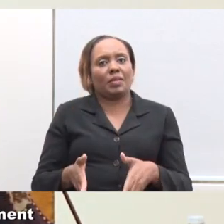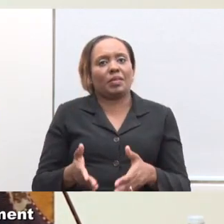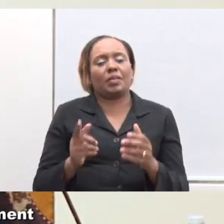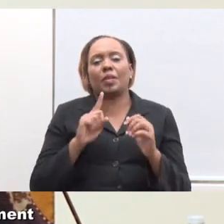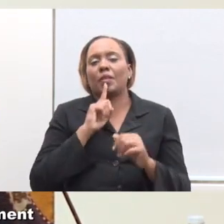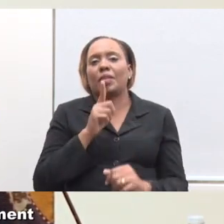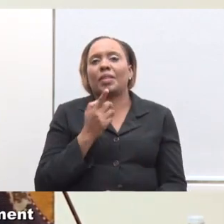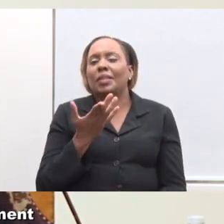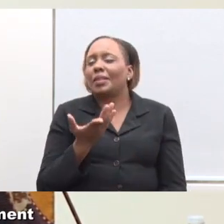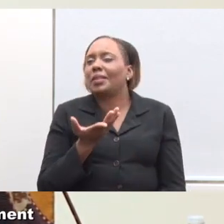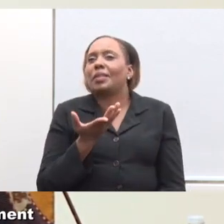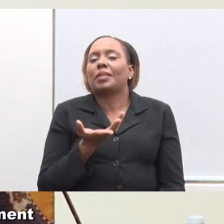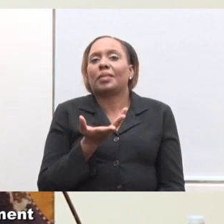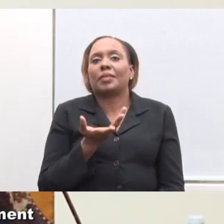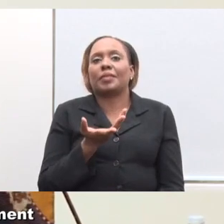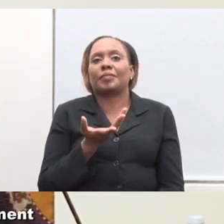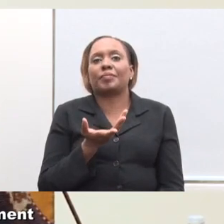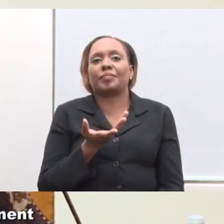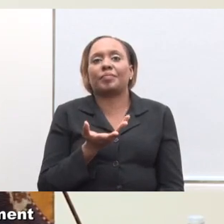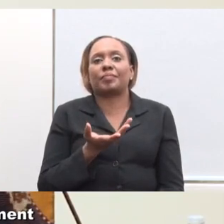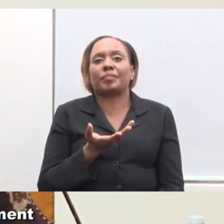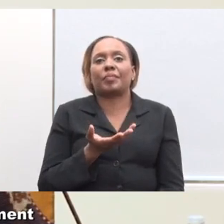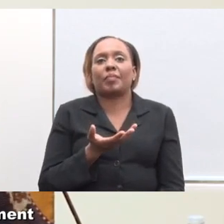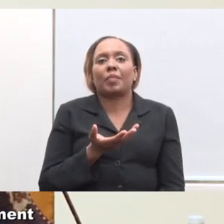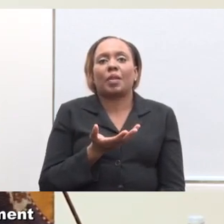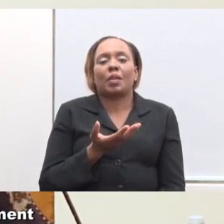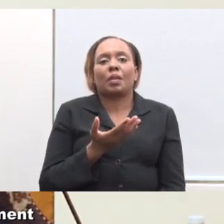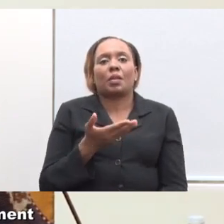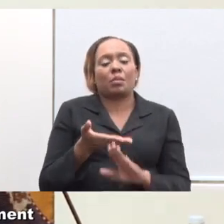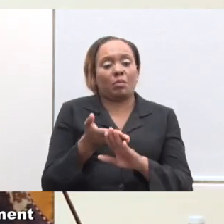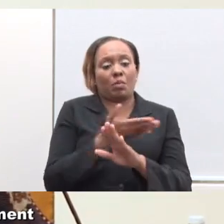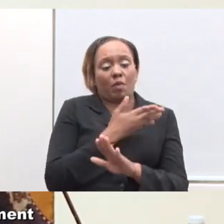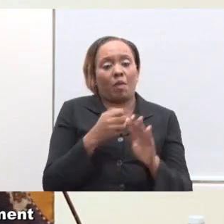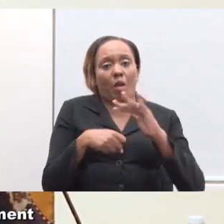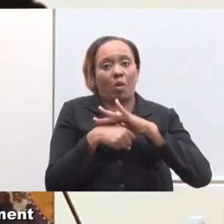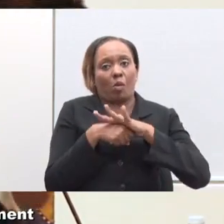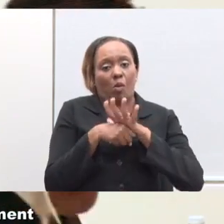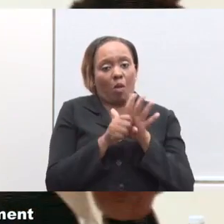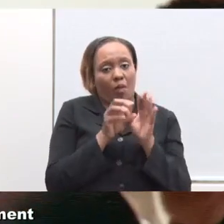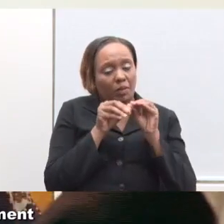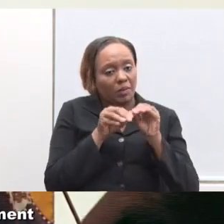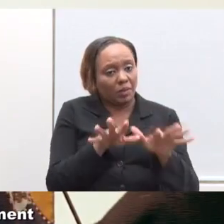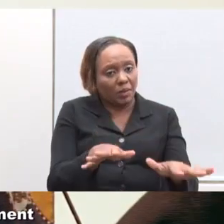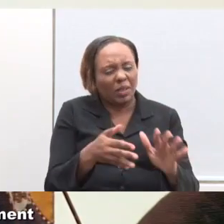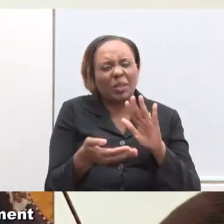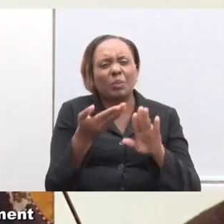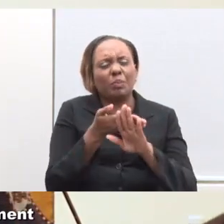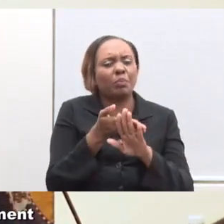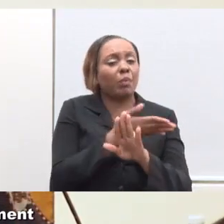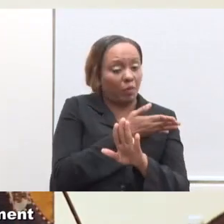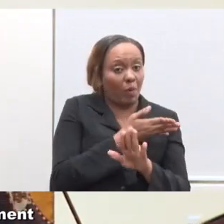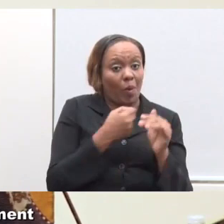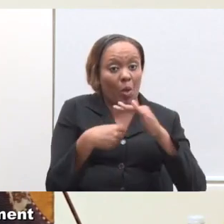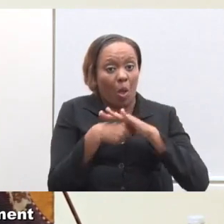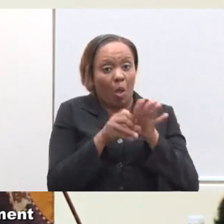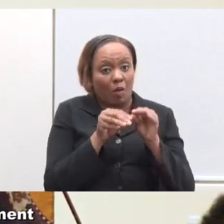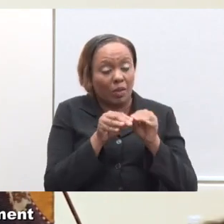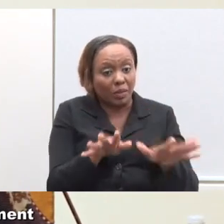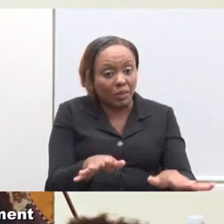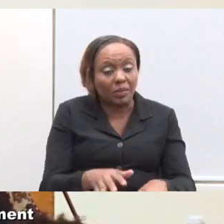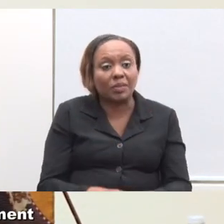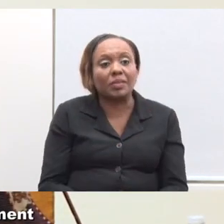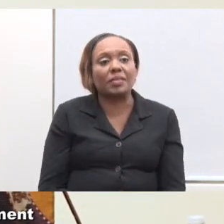unbelievable. The last few weeks before COVID-19 became prevalent, my ministry was in the